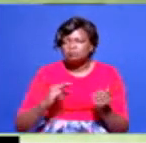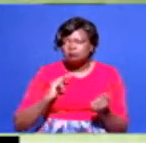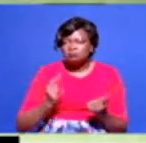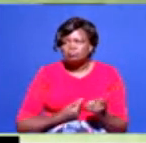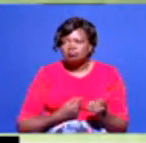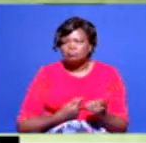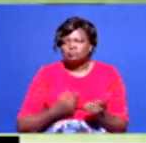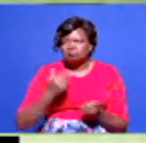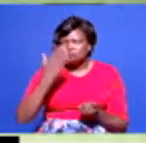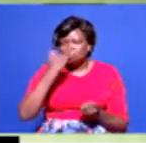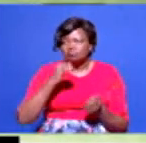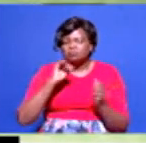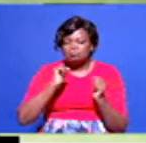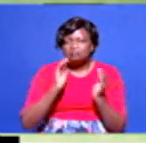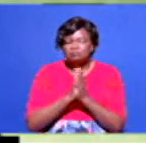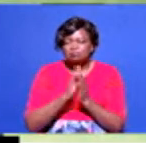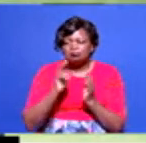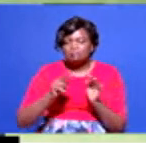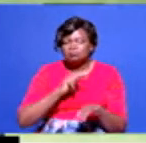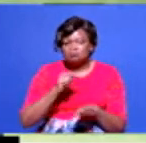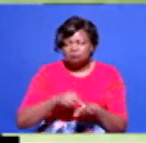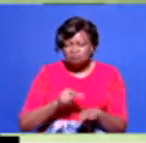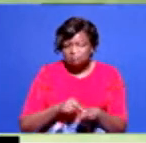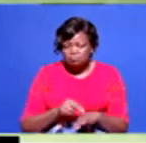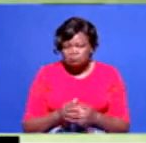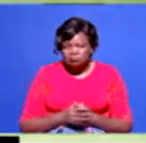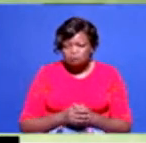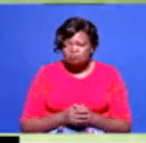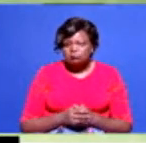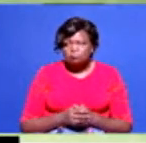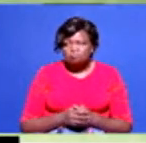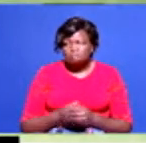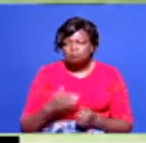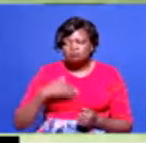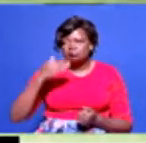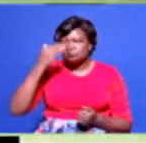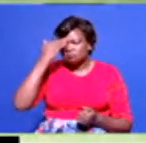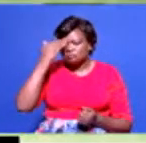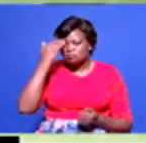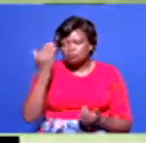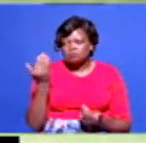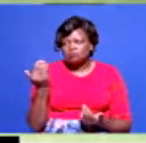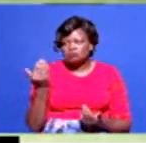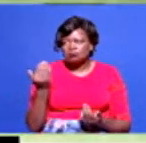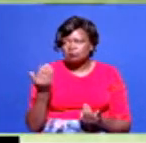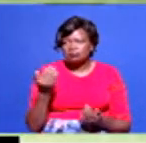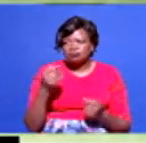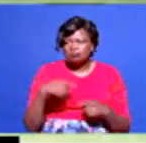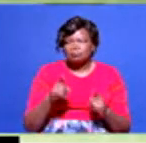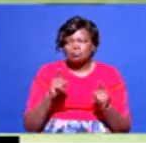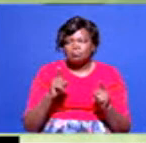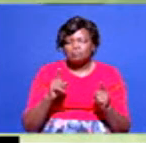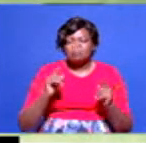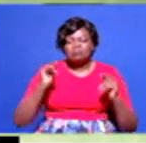so that we may pray for this nation. I recall too, he's a man of great